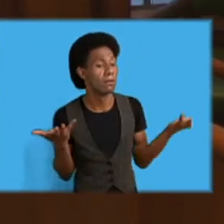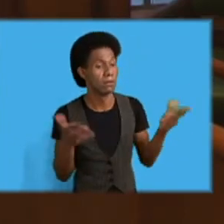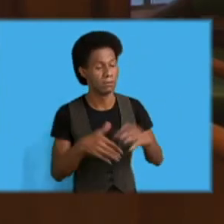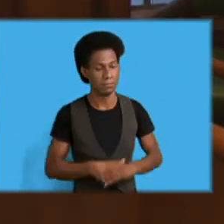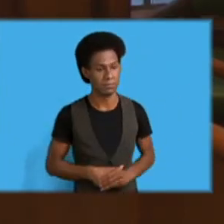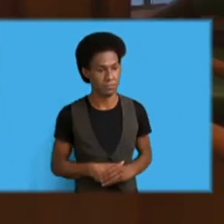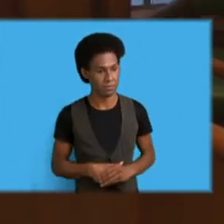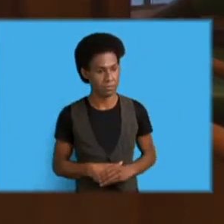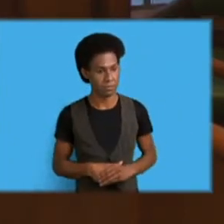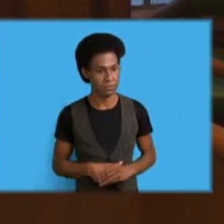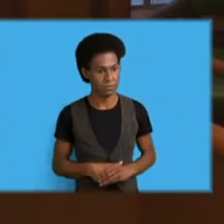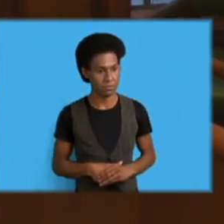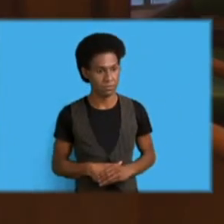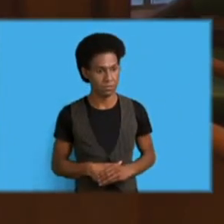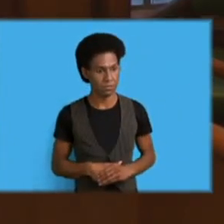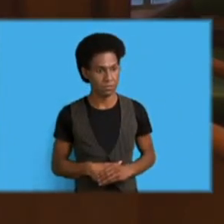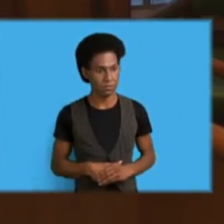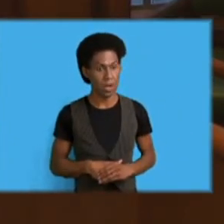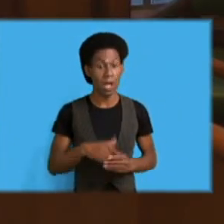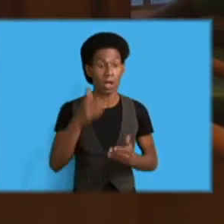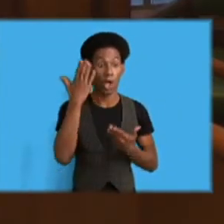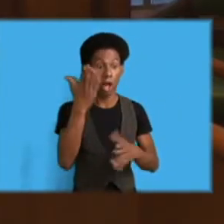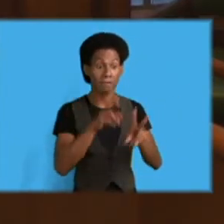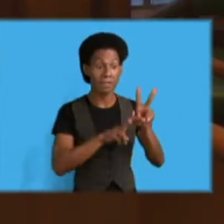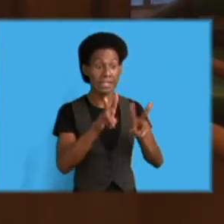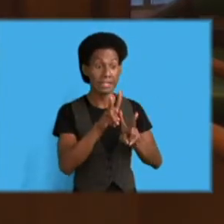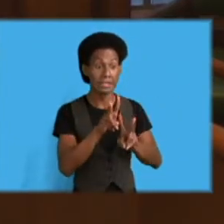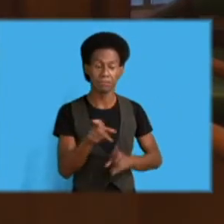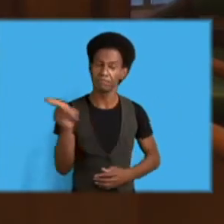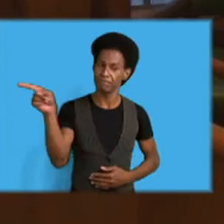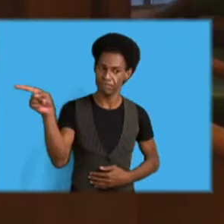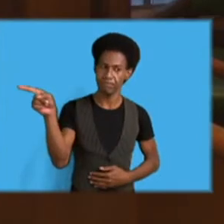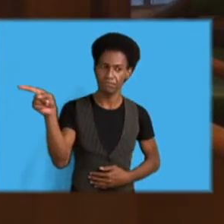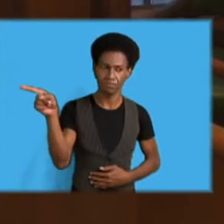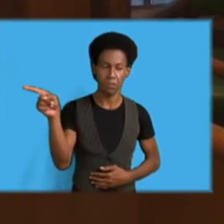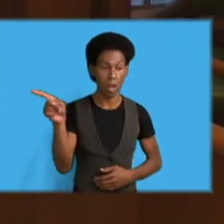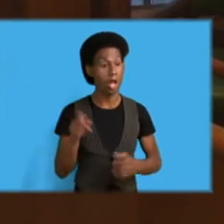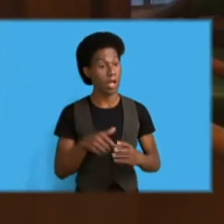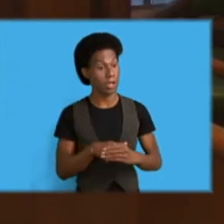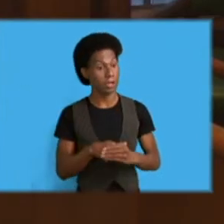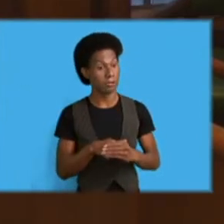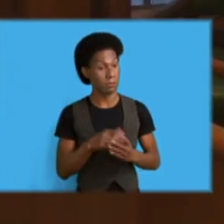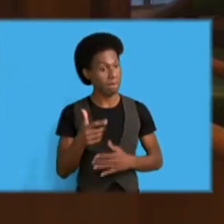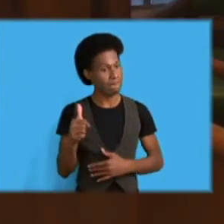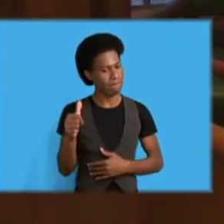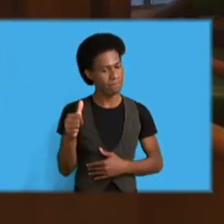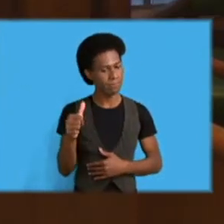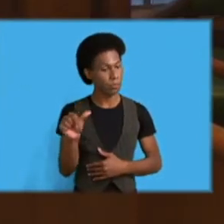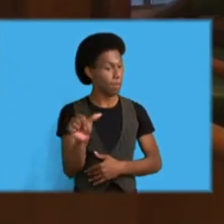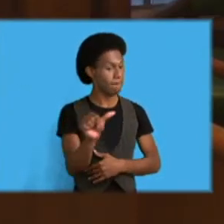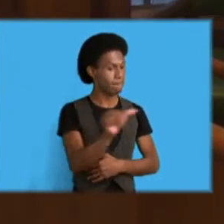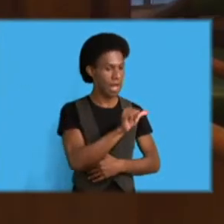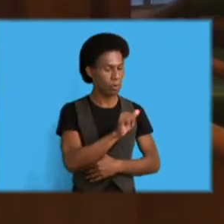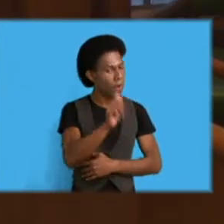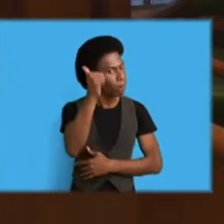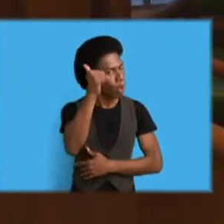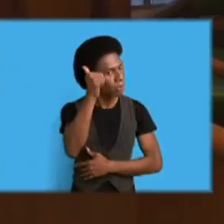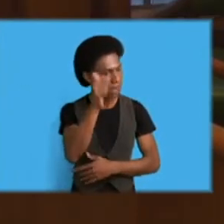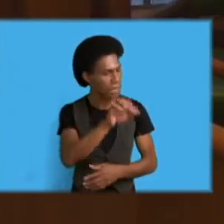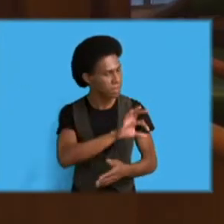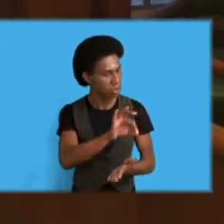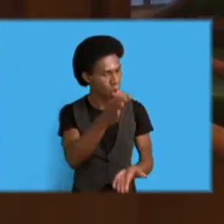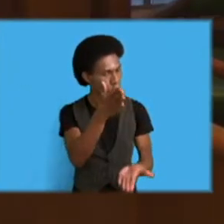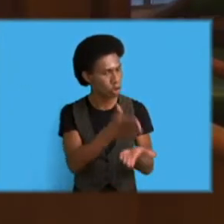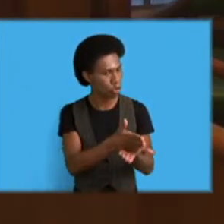Honourable Deputy Speaker, I ask him to withdraw that because there is no factual basis to what he has said. Senator